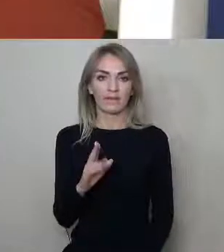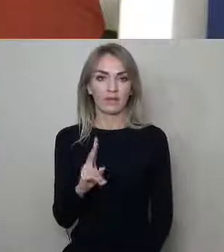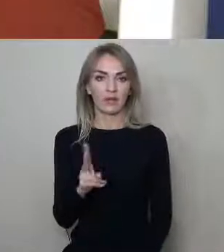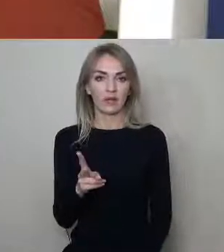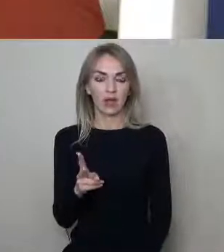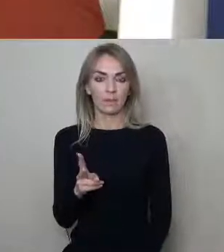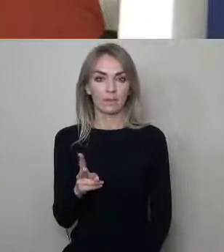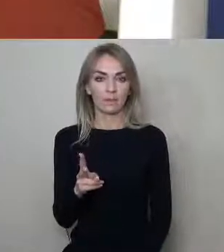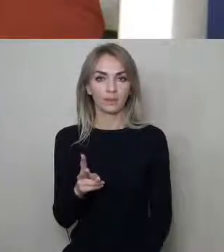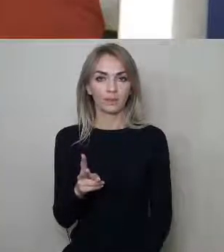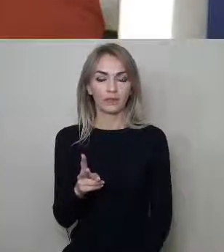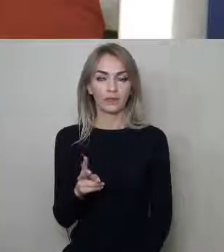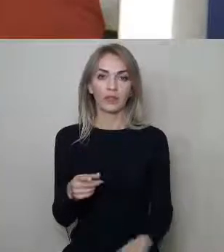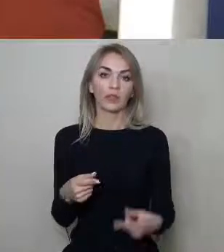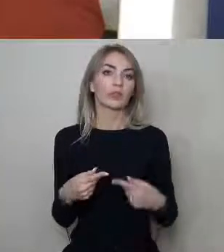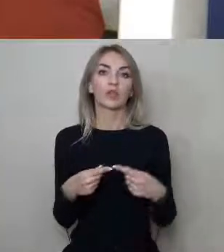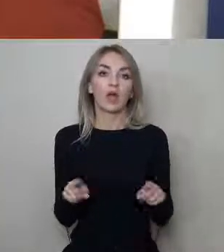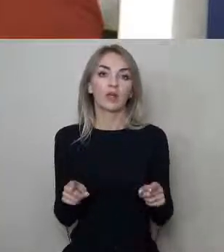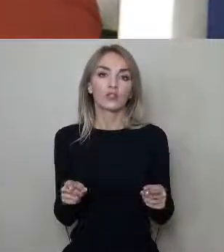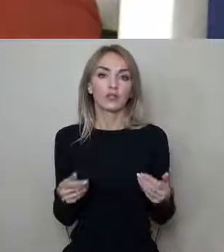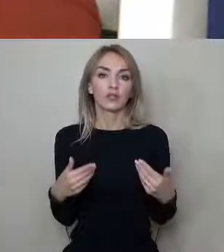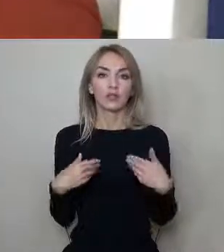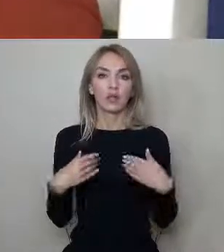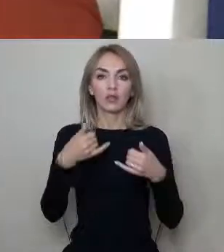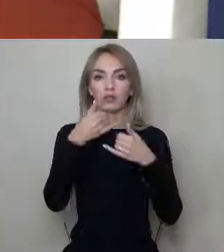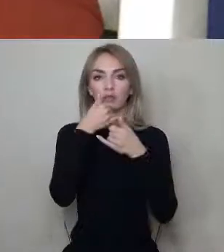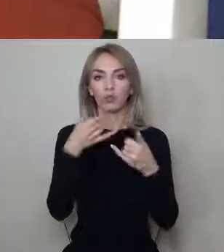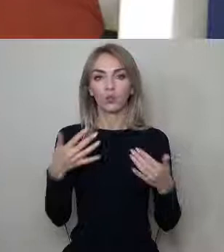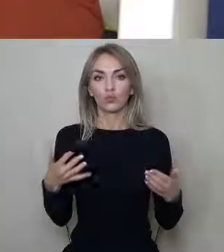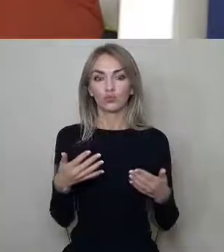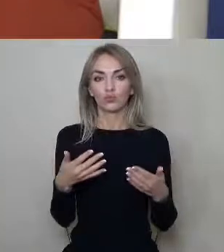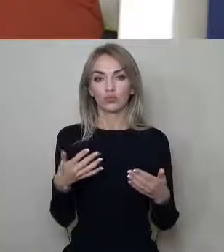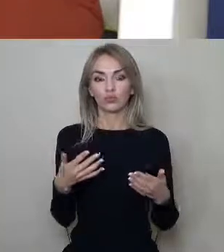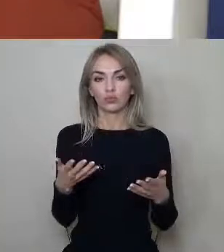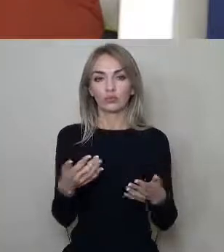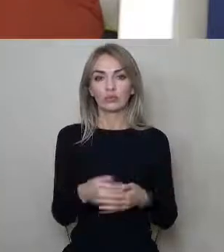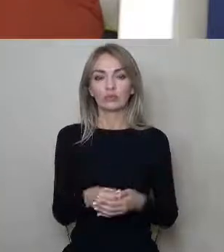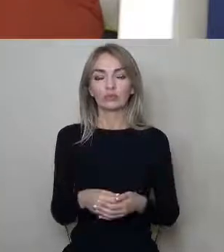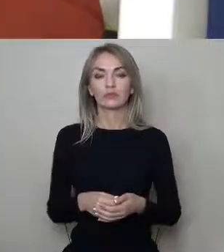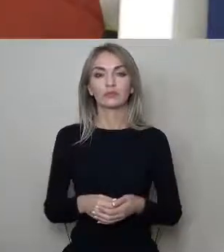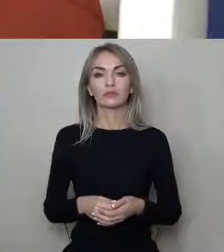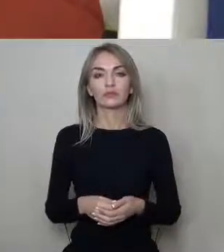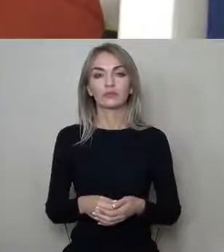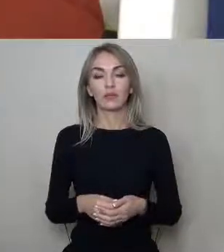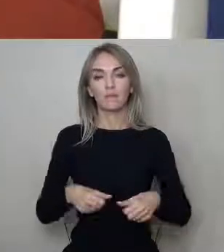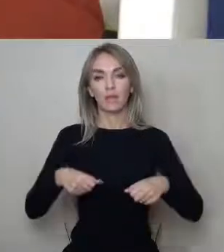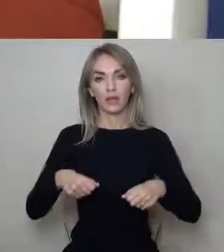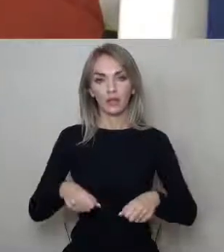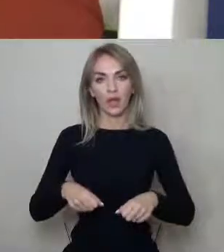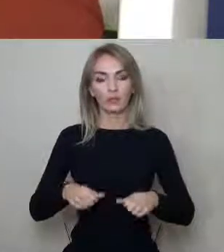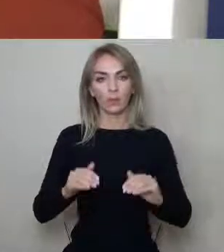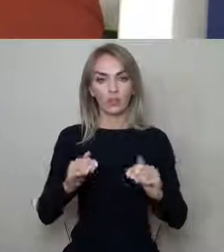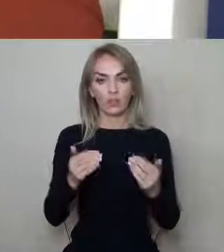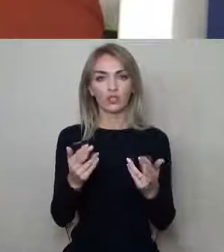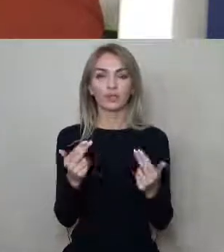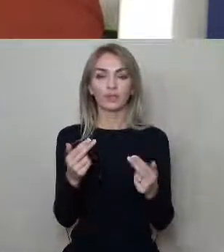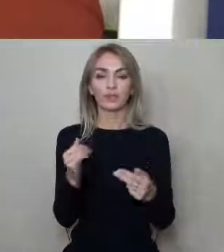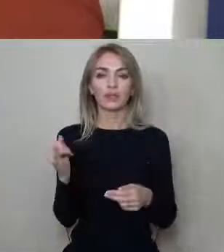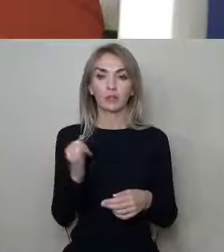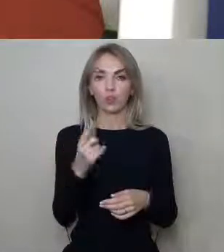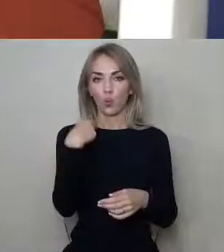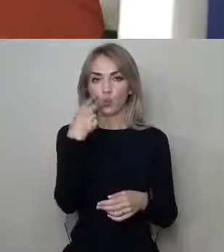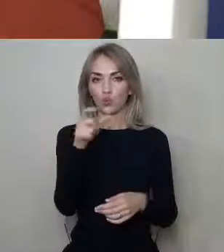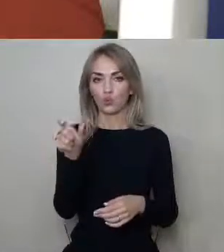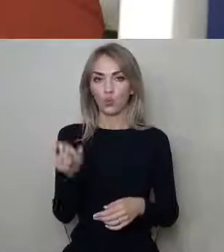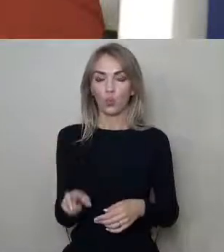all oblast TSCs. Well, unless it is done, then I would be limited in the